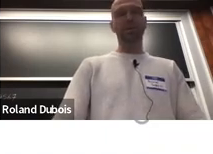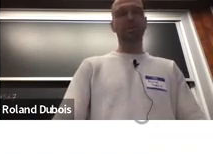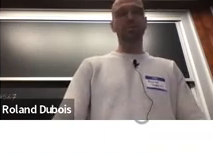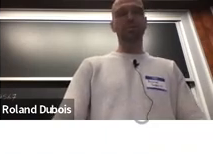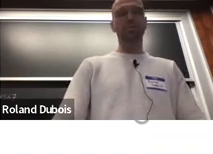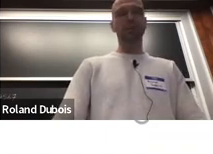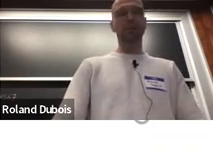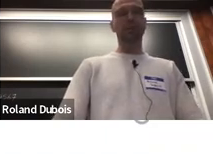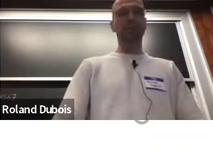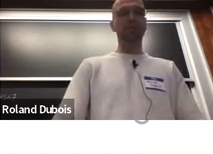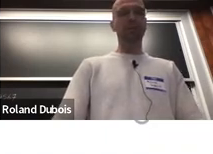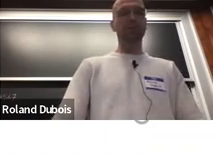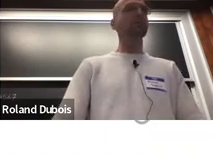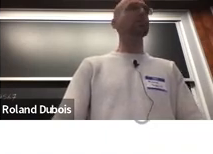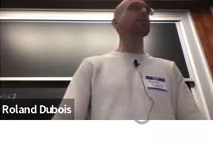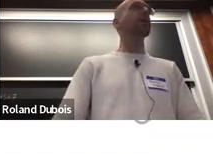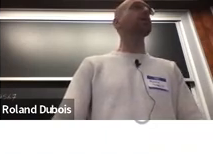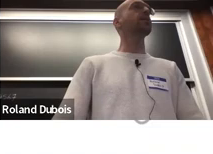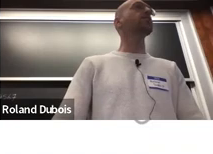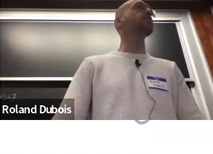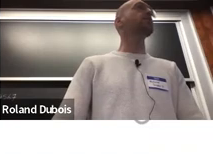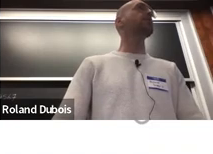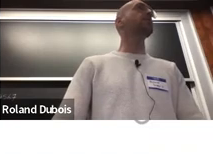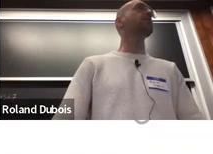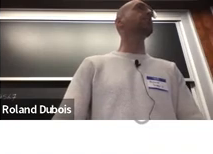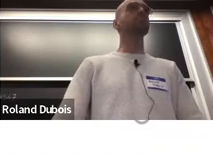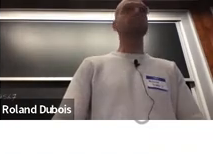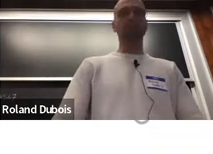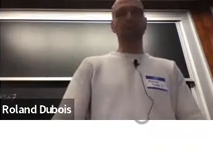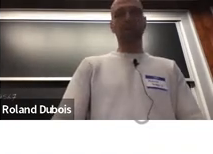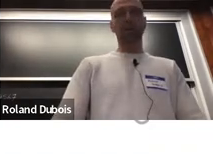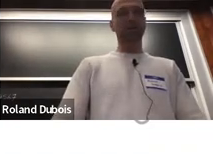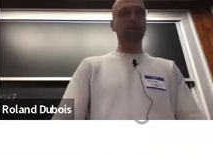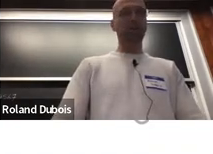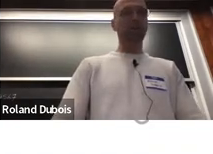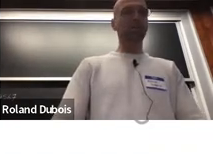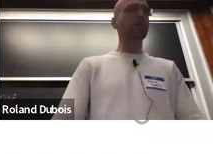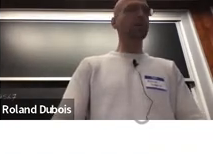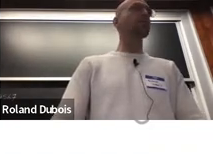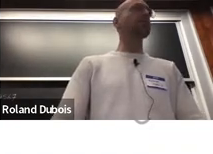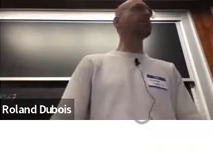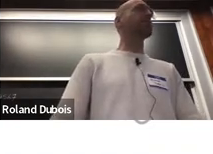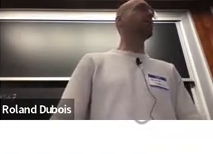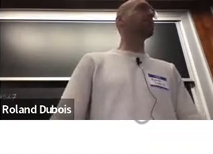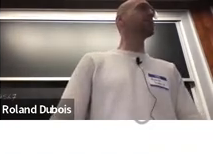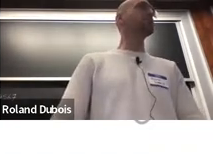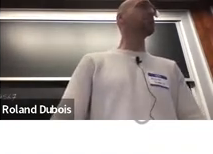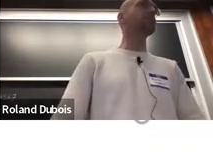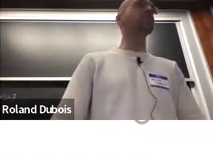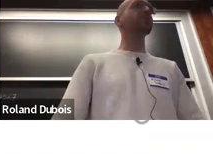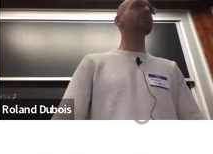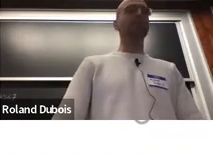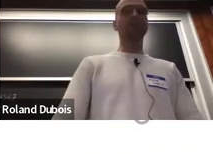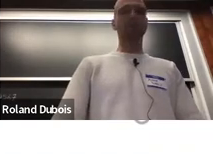So yeah, you can reach me during the hack for any kind of additional info if this hour is